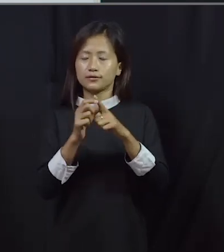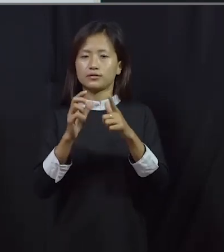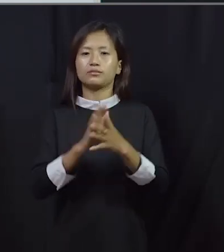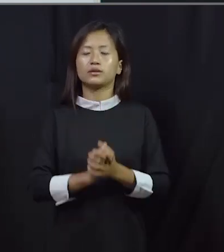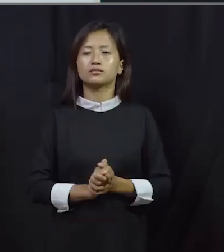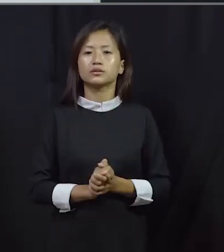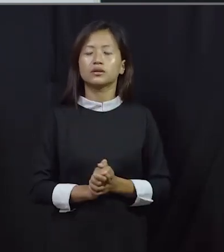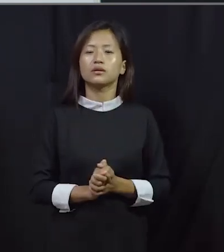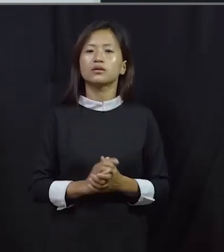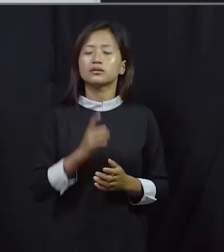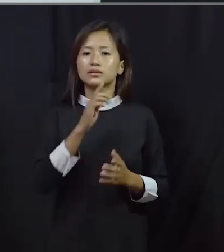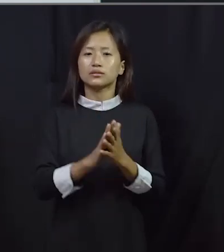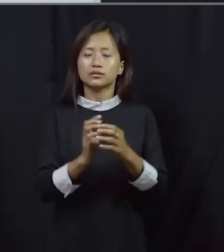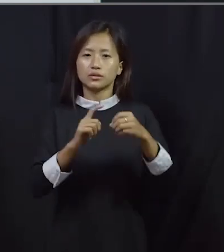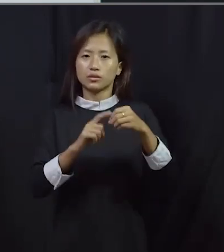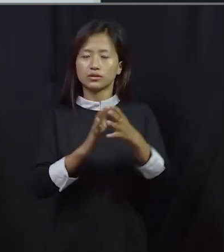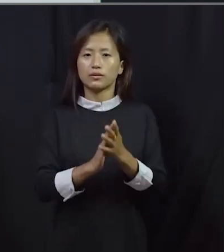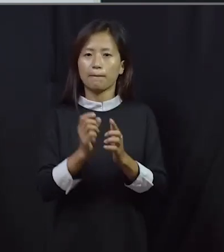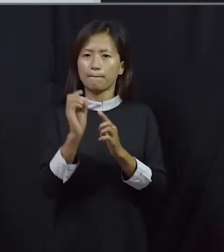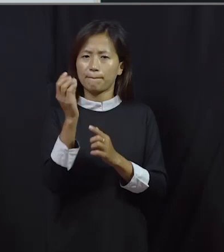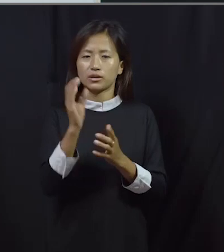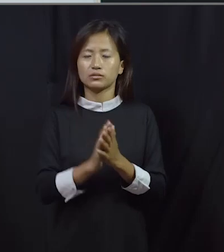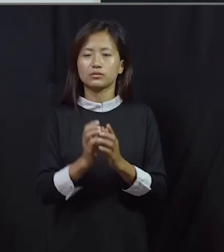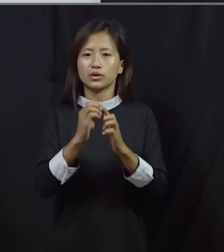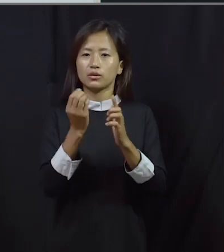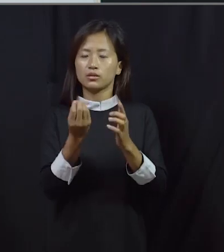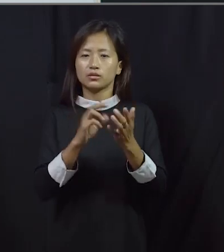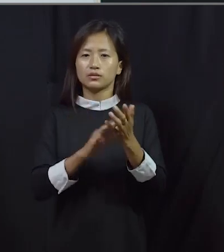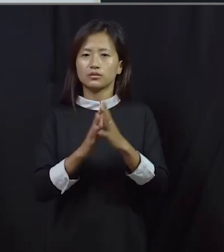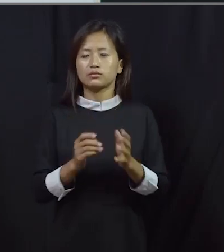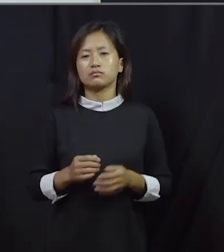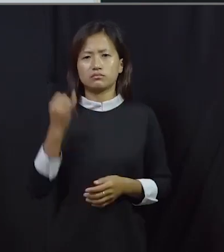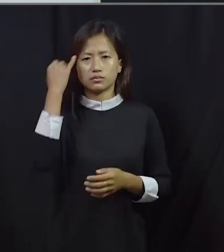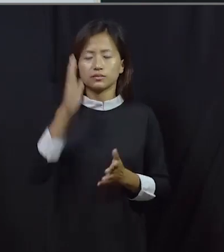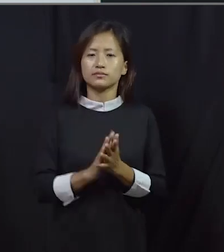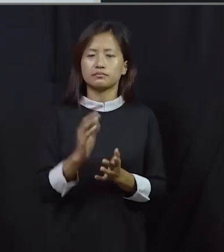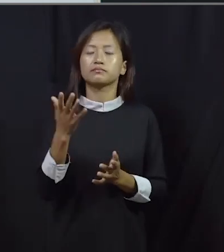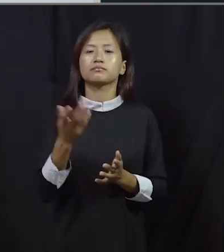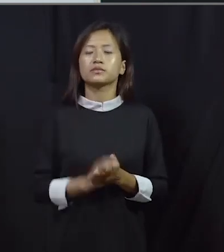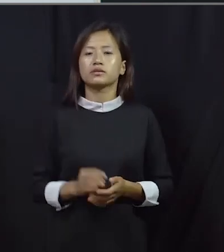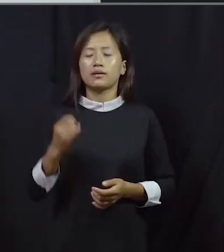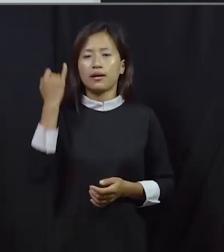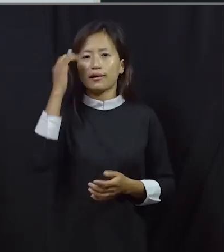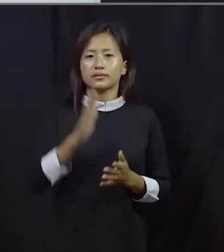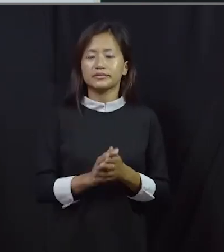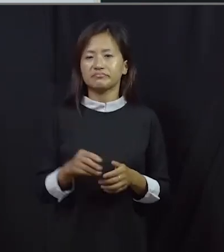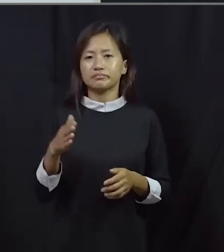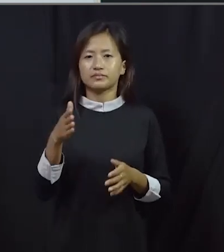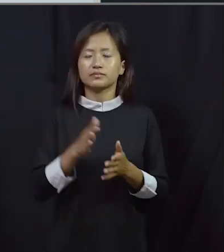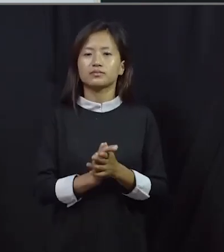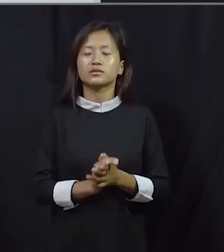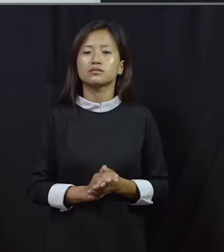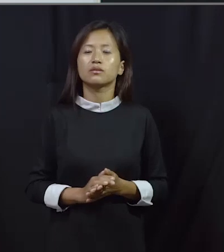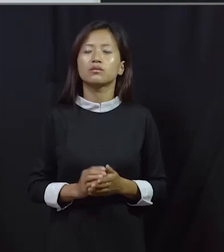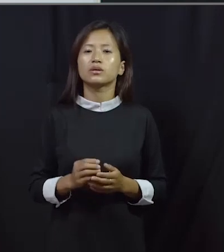They will tell you the quantity of potato in pound. And you don't have any idea about the pound. What is pound, right? What is the relation between pound and